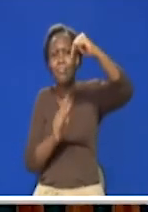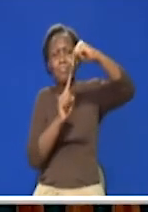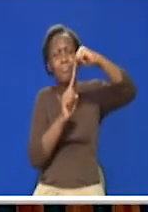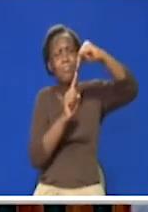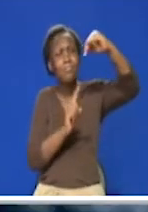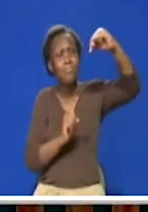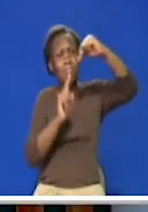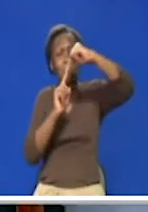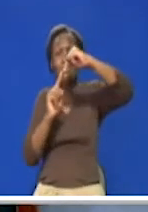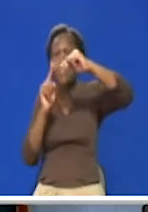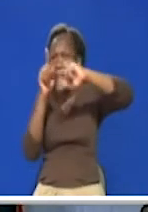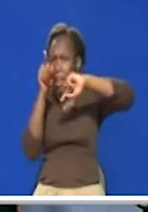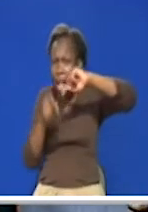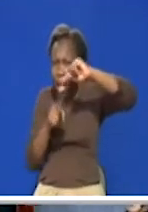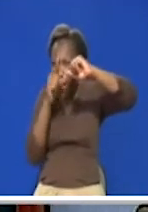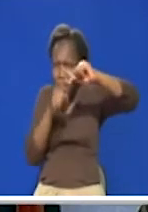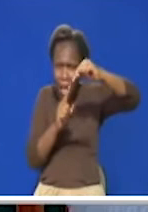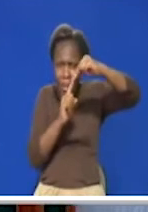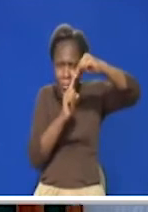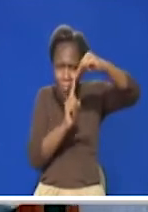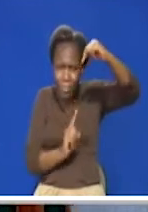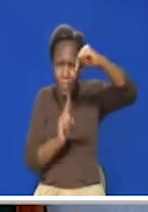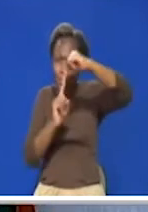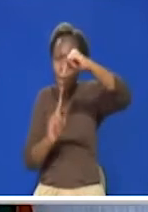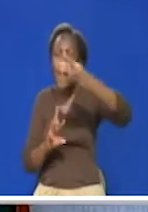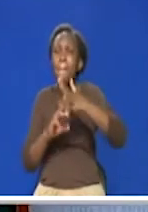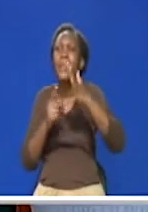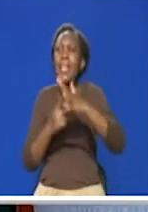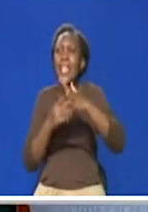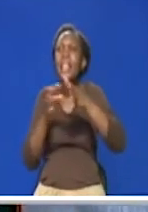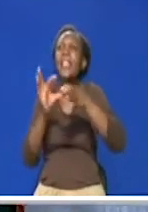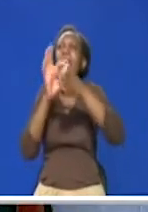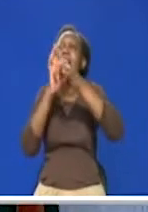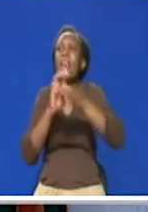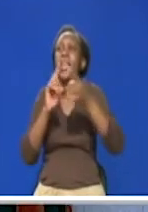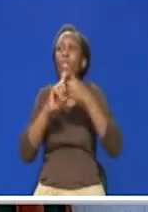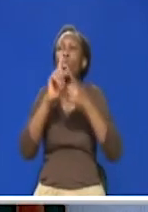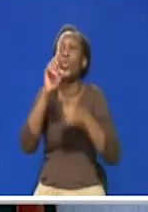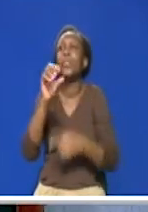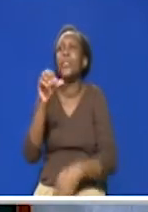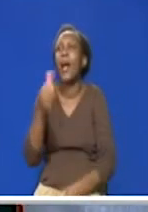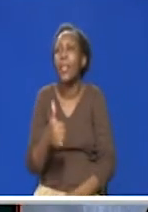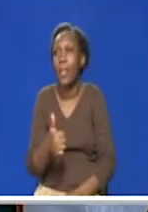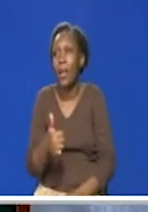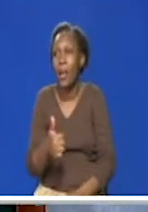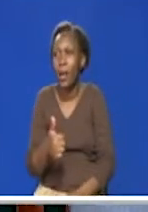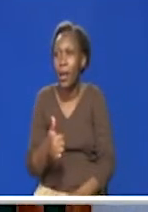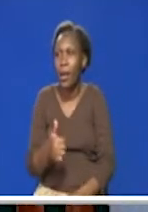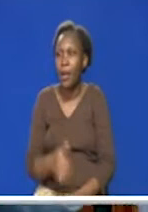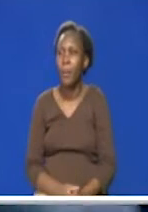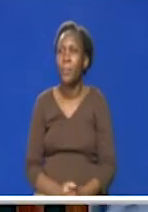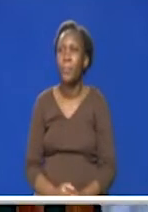chain. This, we have a carbon here, but not linked to the fifth one, so we cannot count this. That's why we are talking about